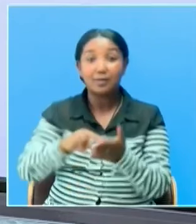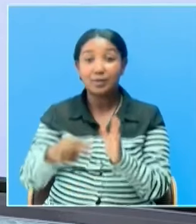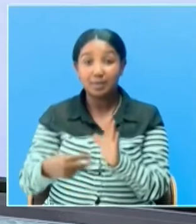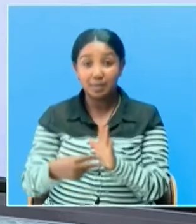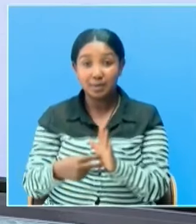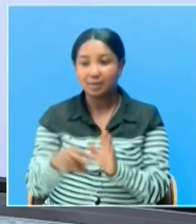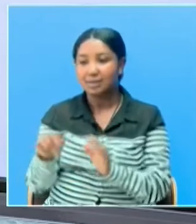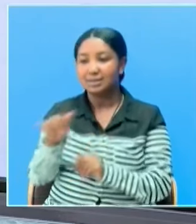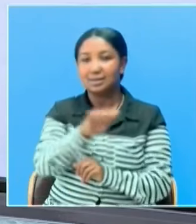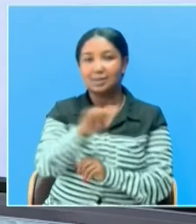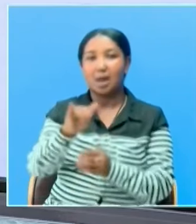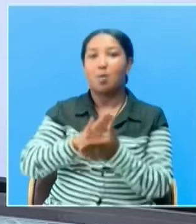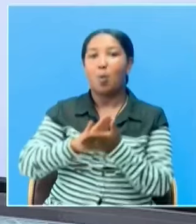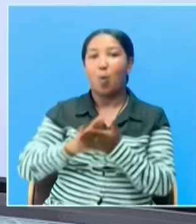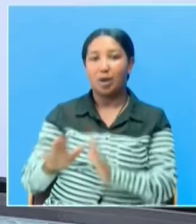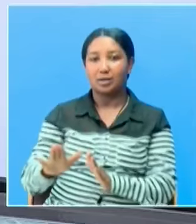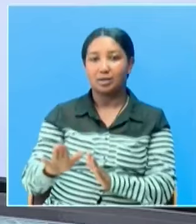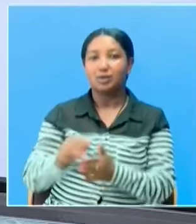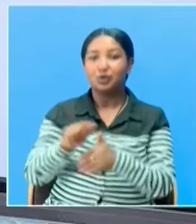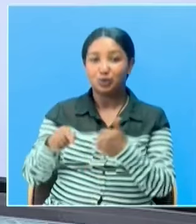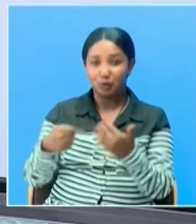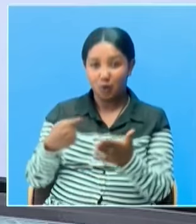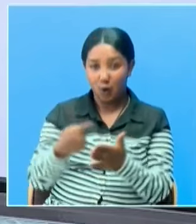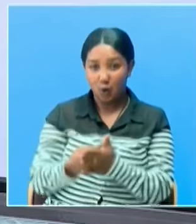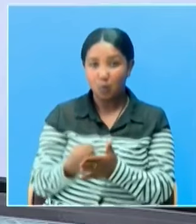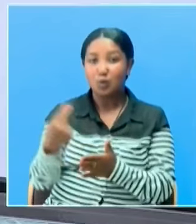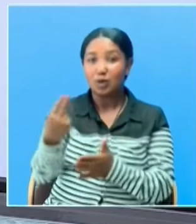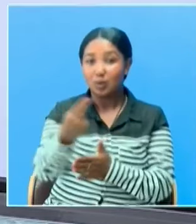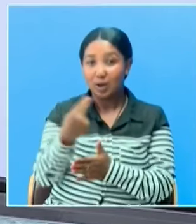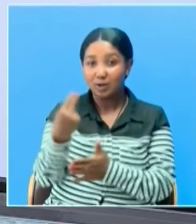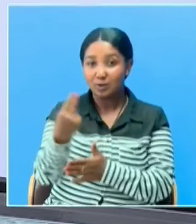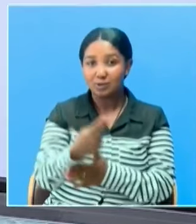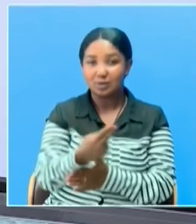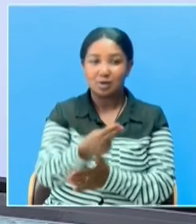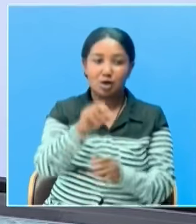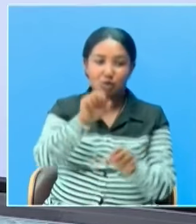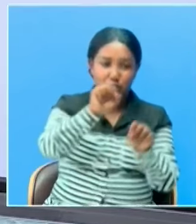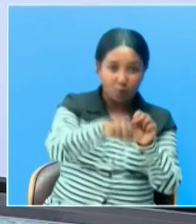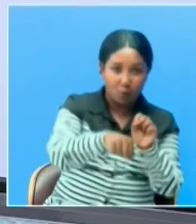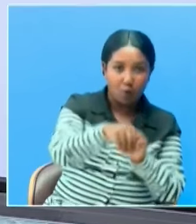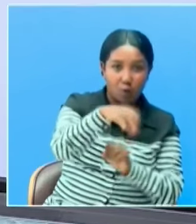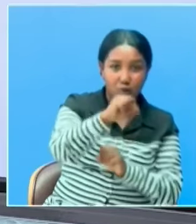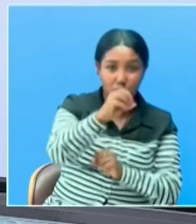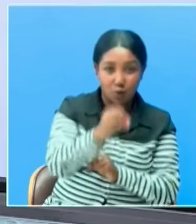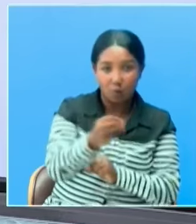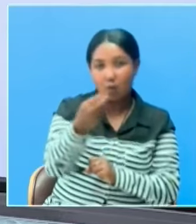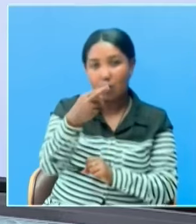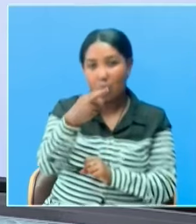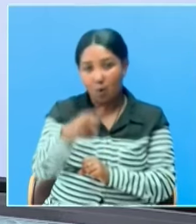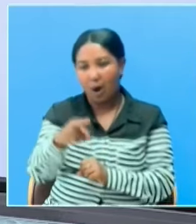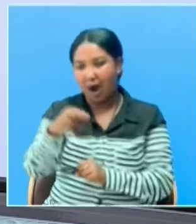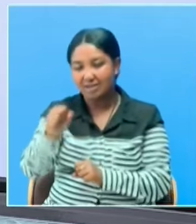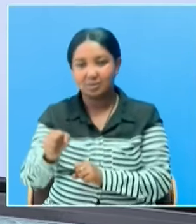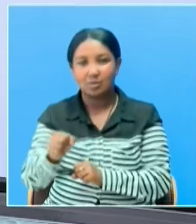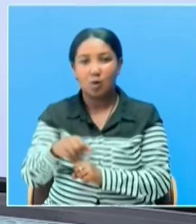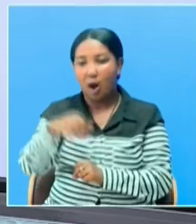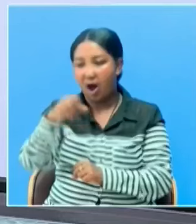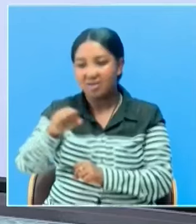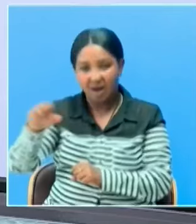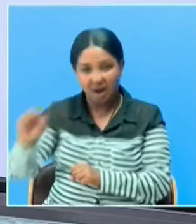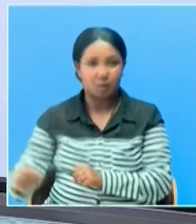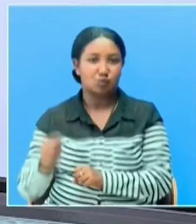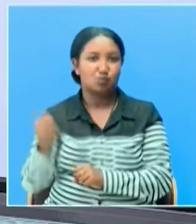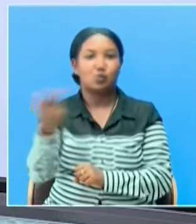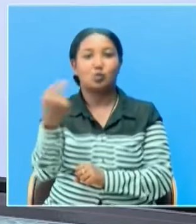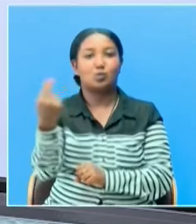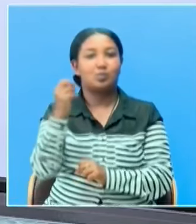have the same quality. So we can use either so, as, or as a